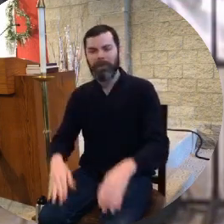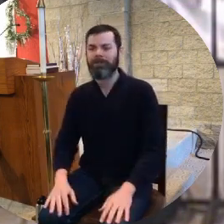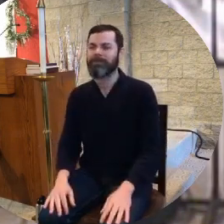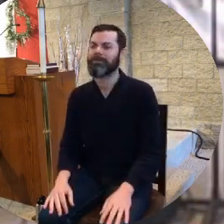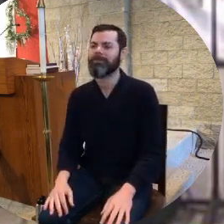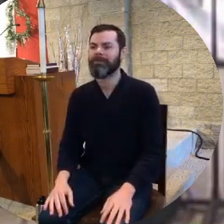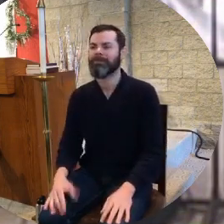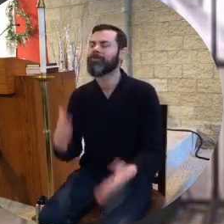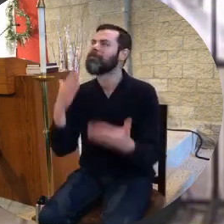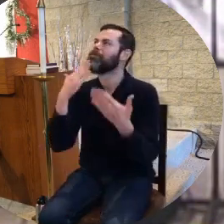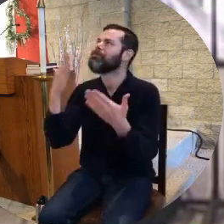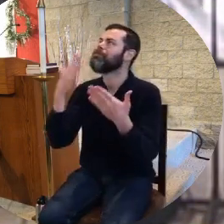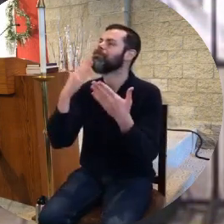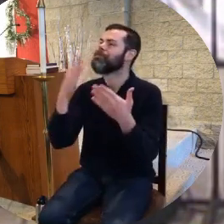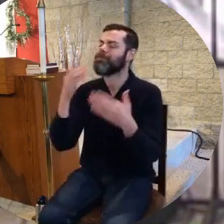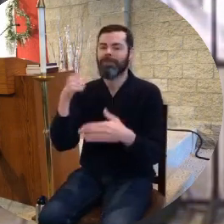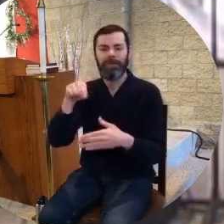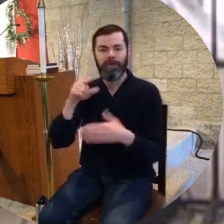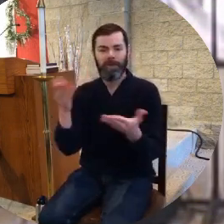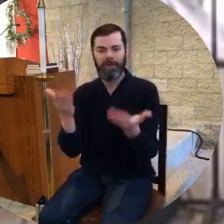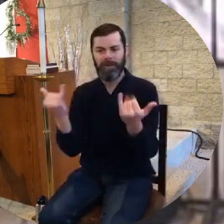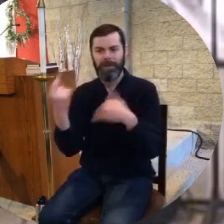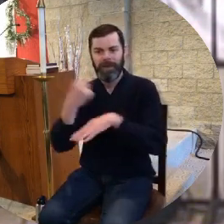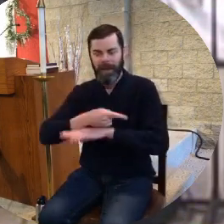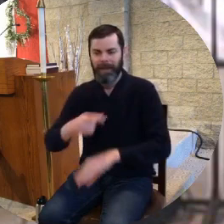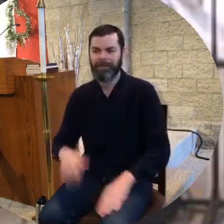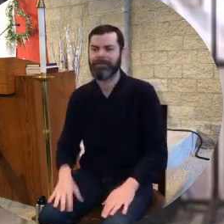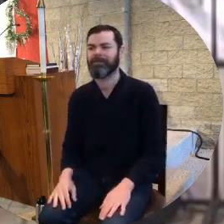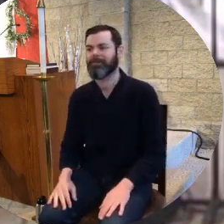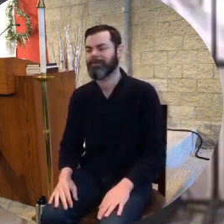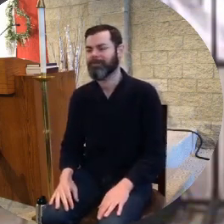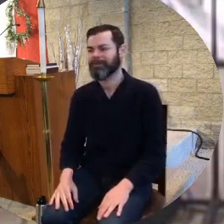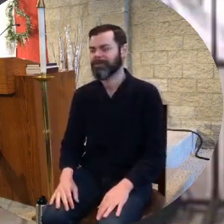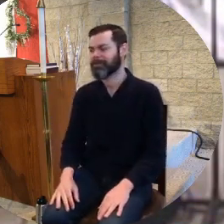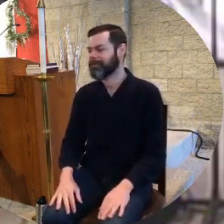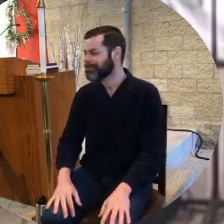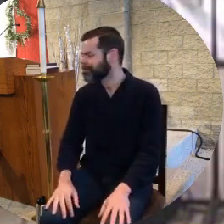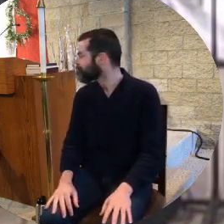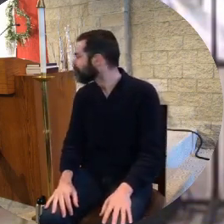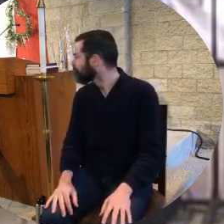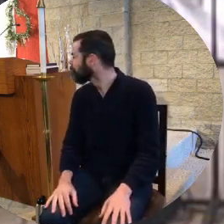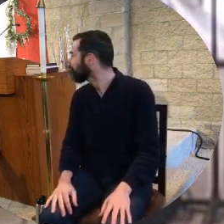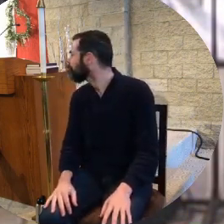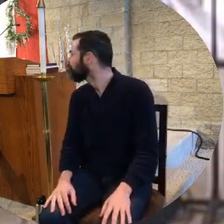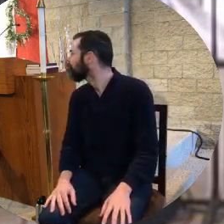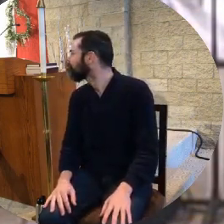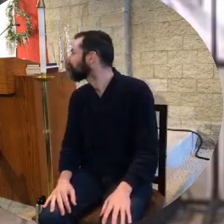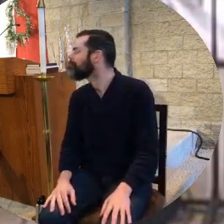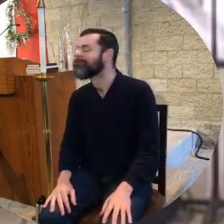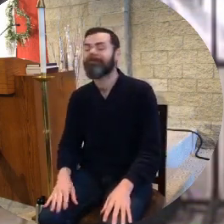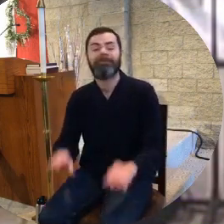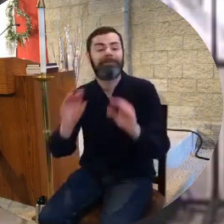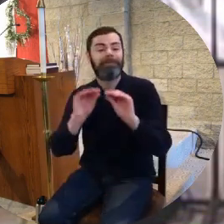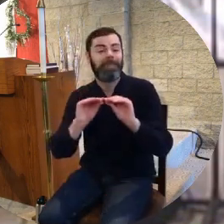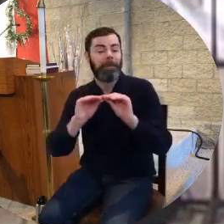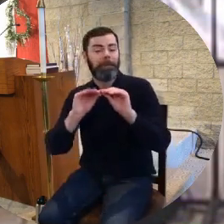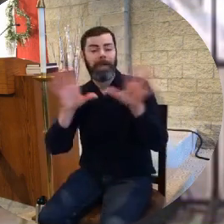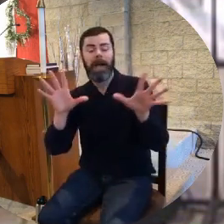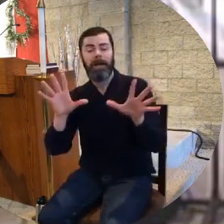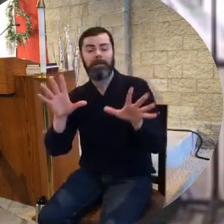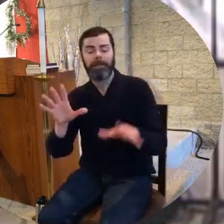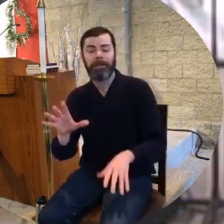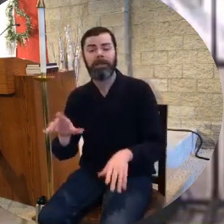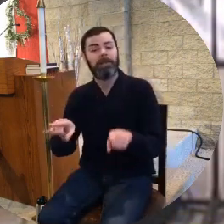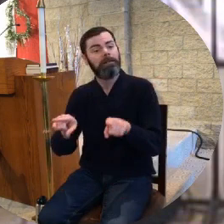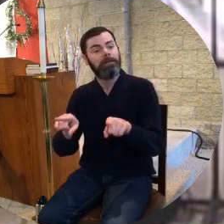really grateful that you're with us. That's more information than you ever needed, okay? Needless to say. But obviously, one of our core values